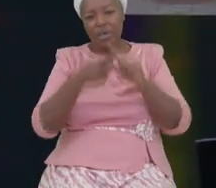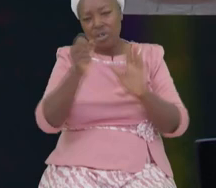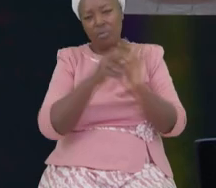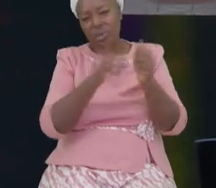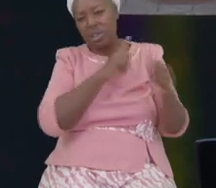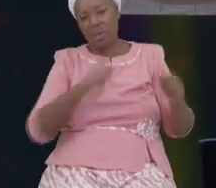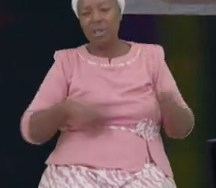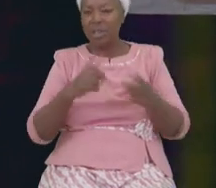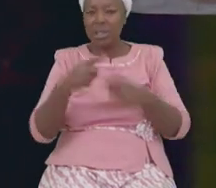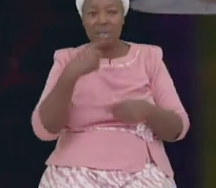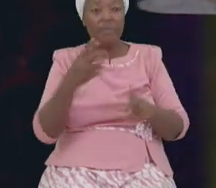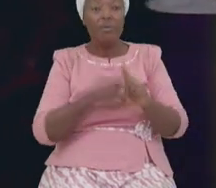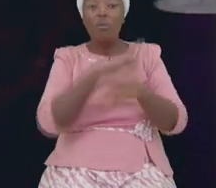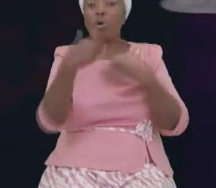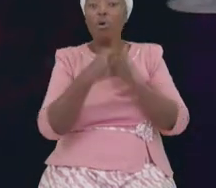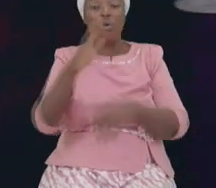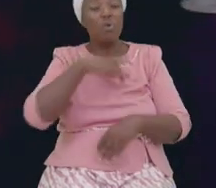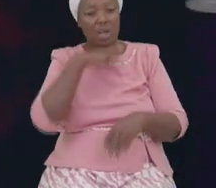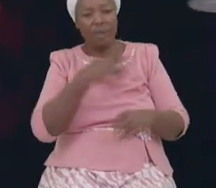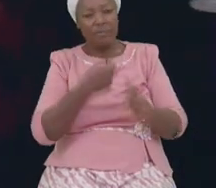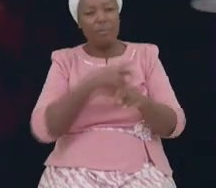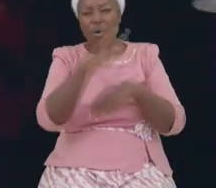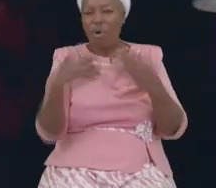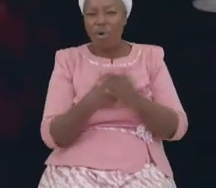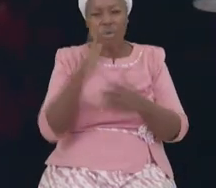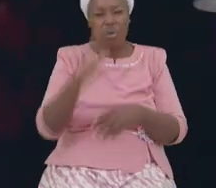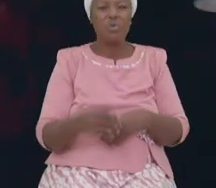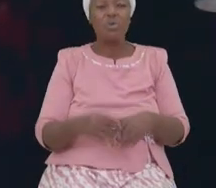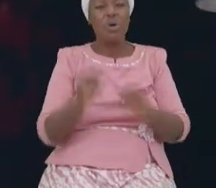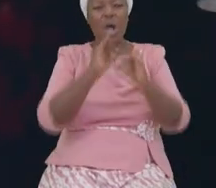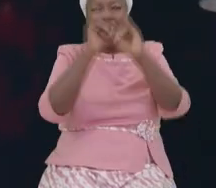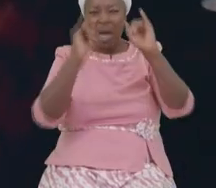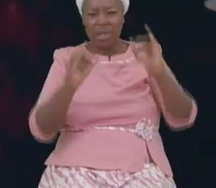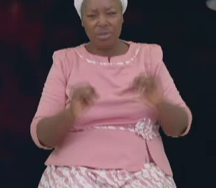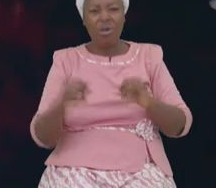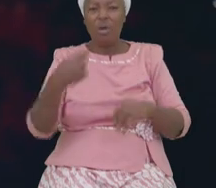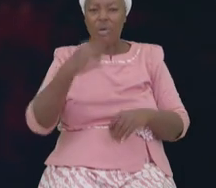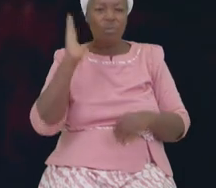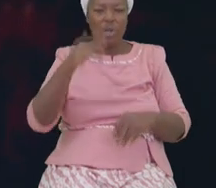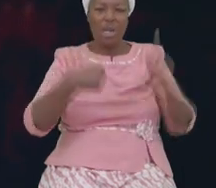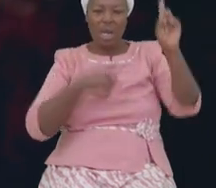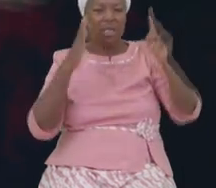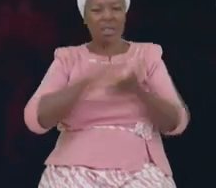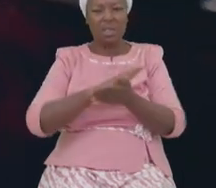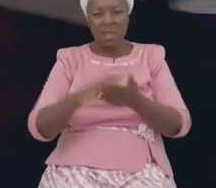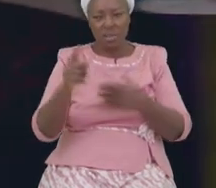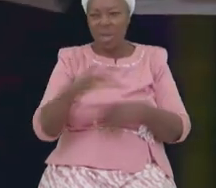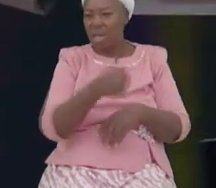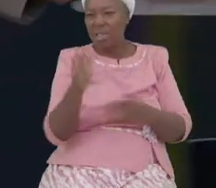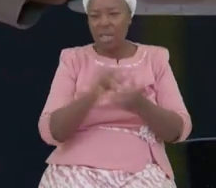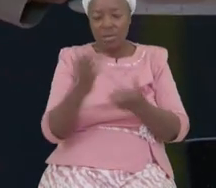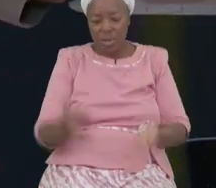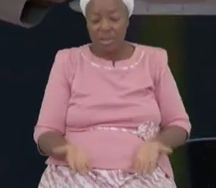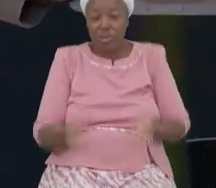It says, and from all your filthiness and from all your idols will I cleanse you. Anything you